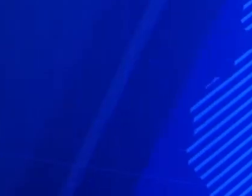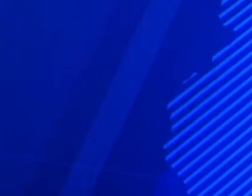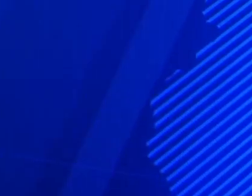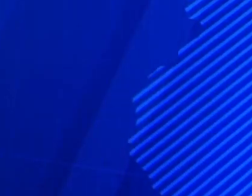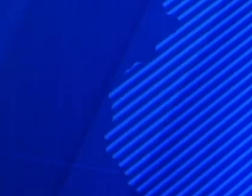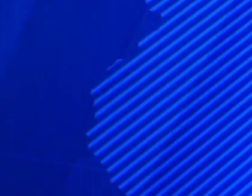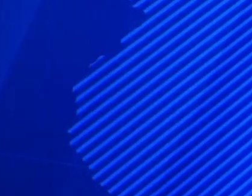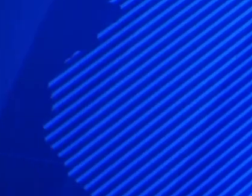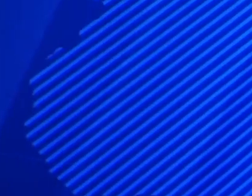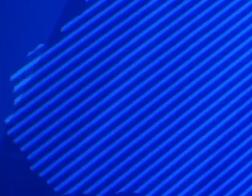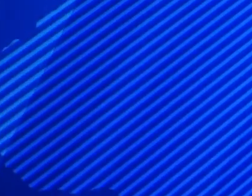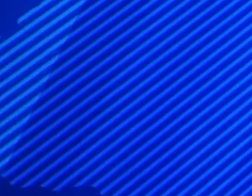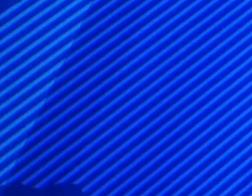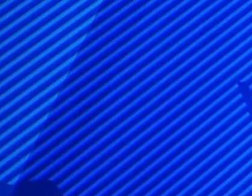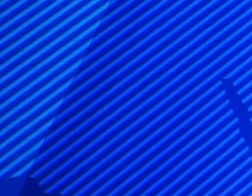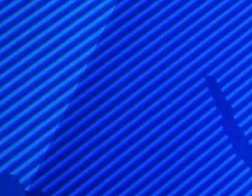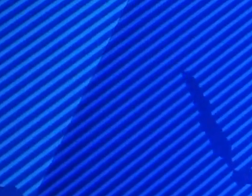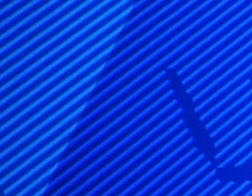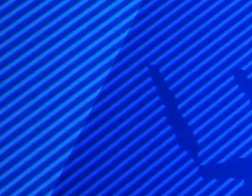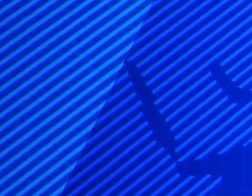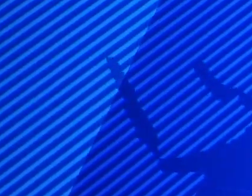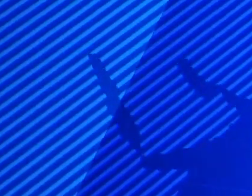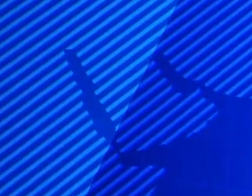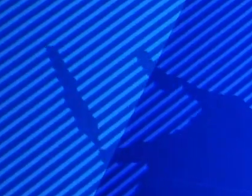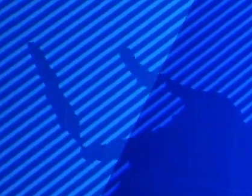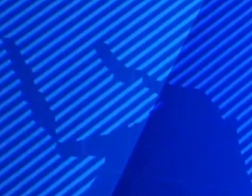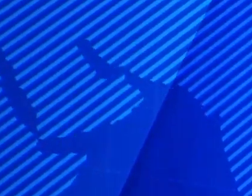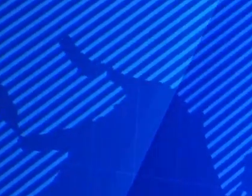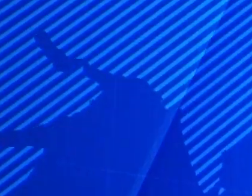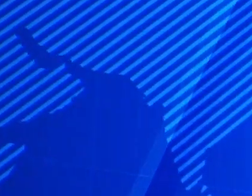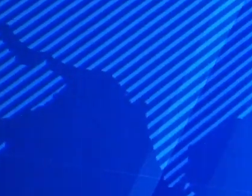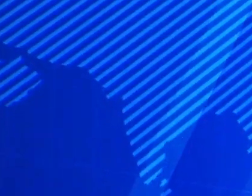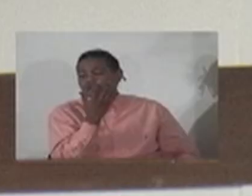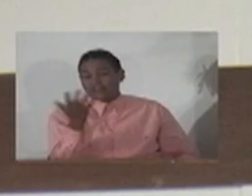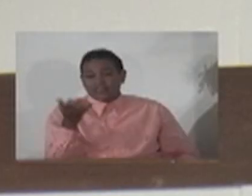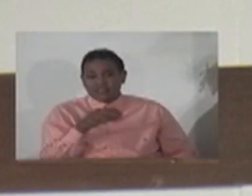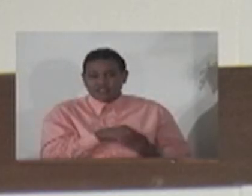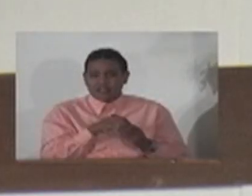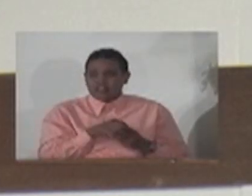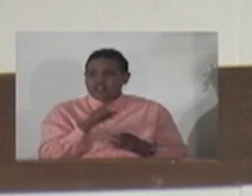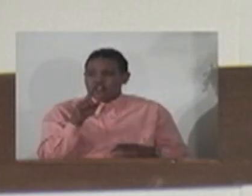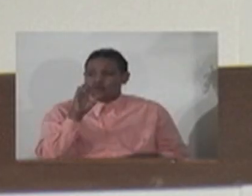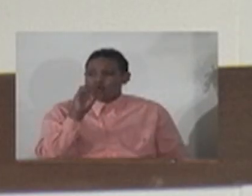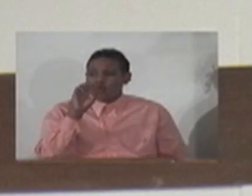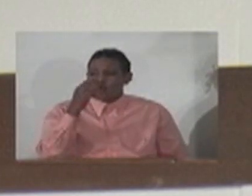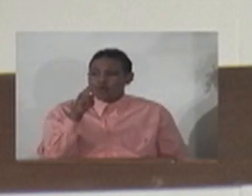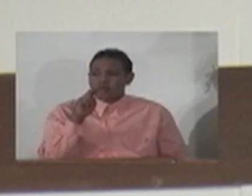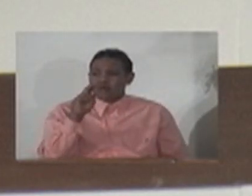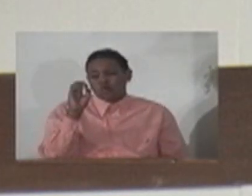to have the 1898 OBEAH Act repealed. The OBEAH law,